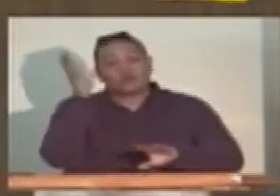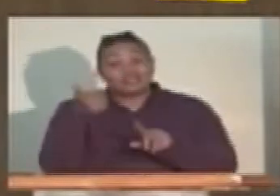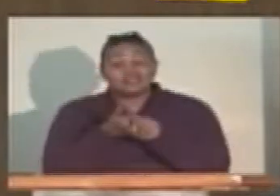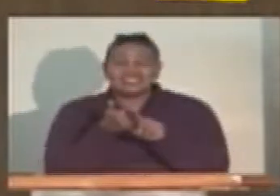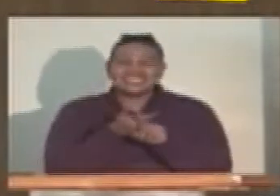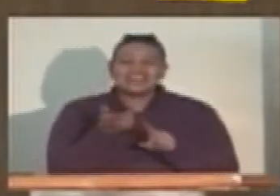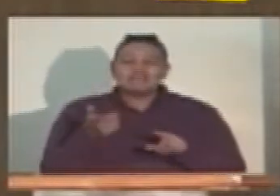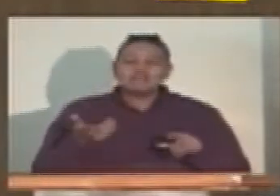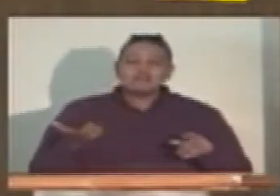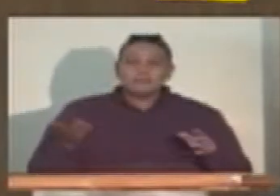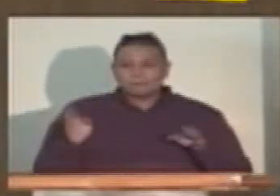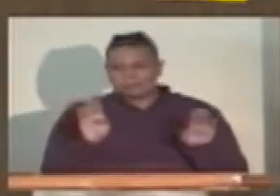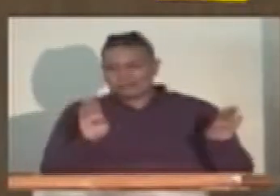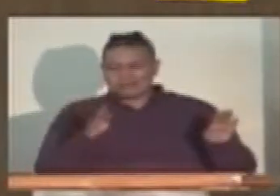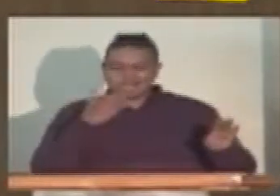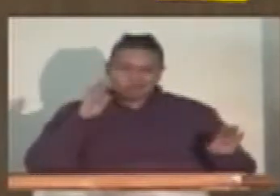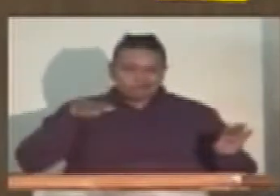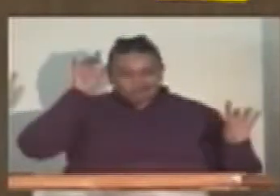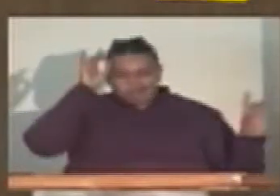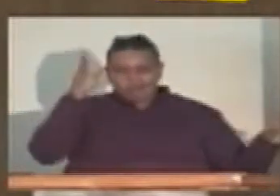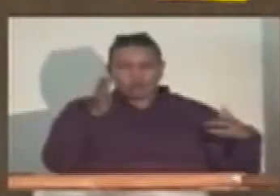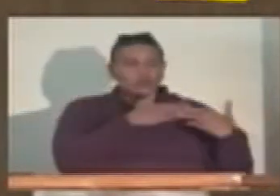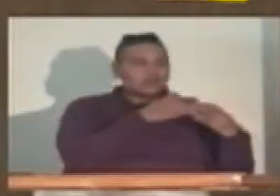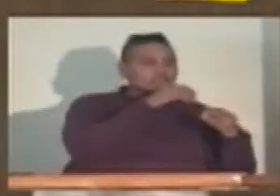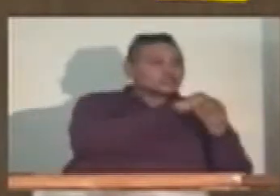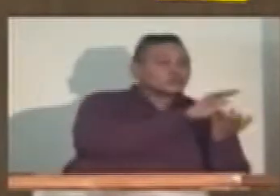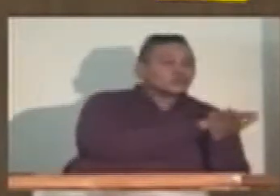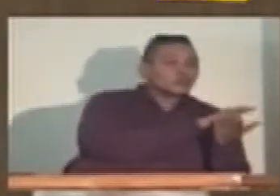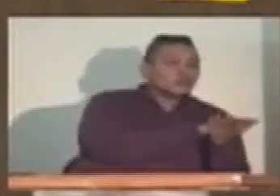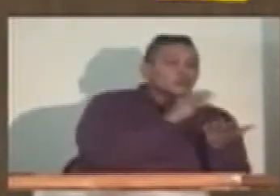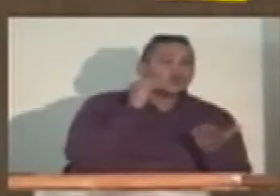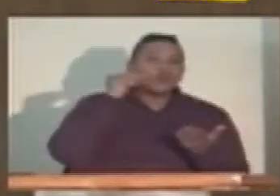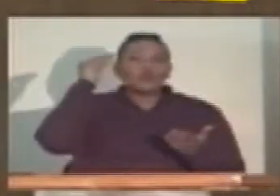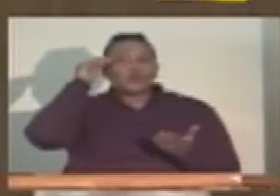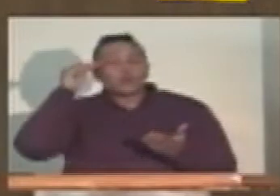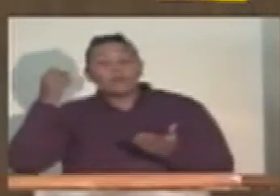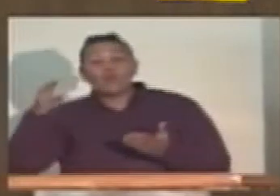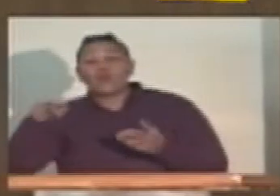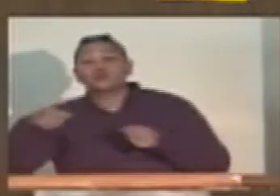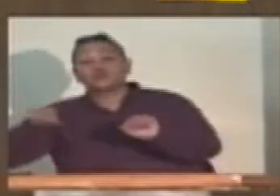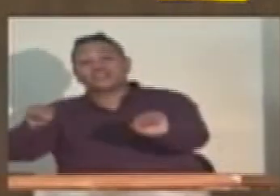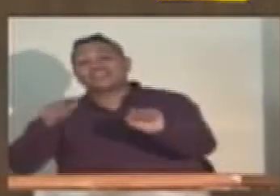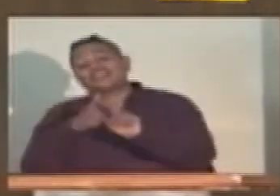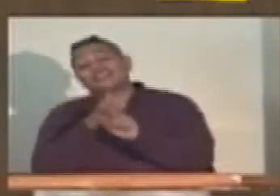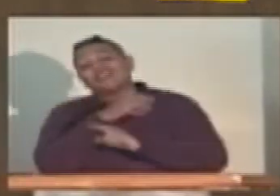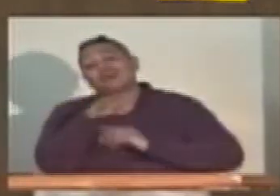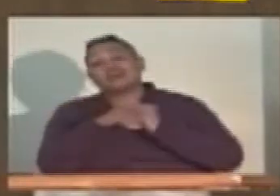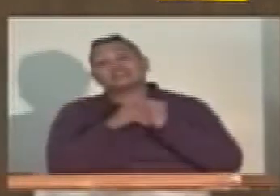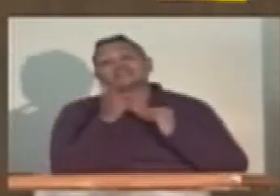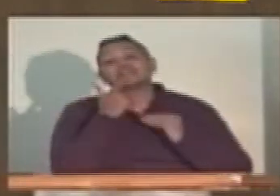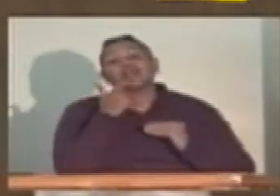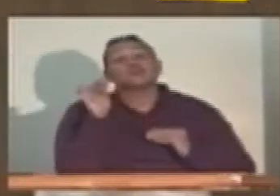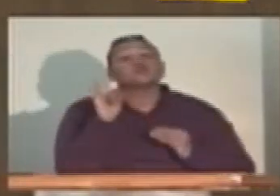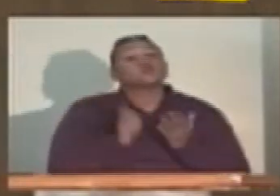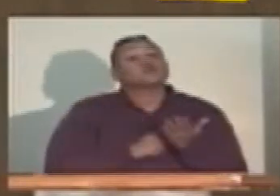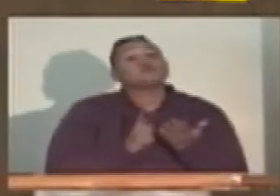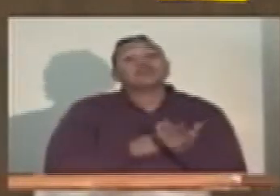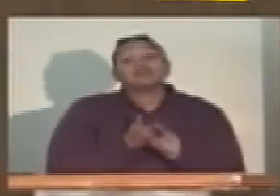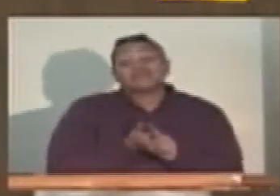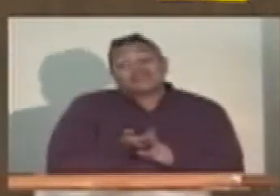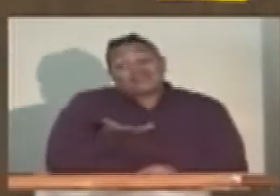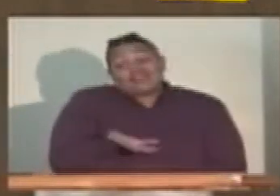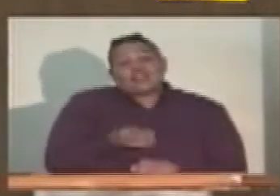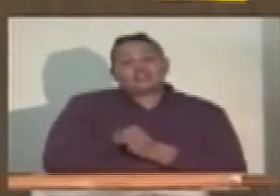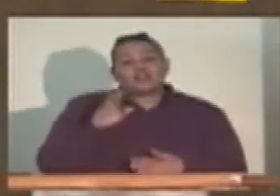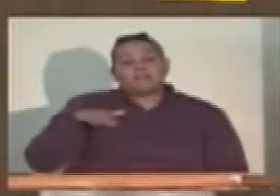boorish behavior, whether in the schools, the home, on the streets, and I dare say sometimes here in